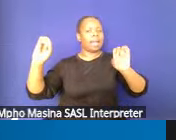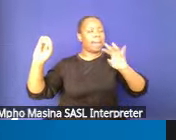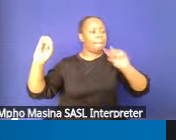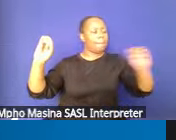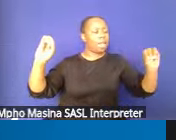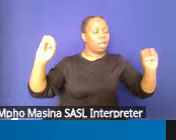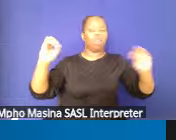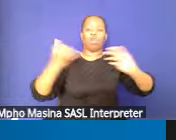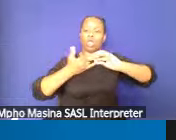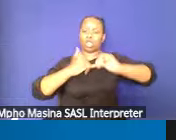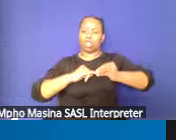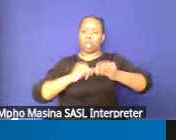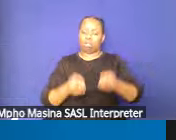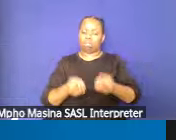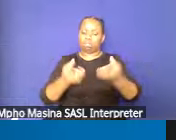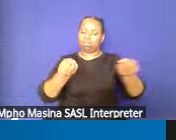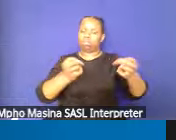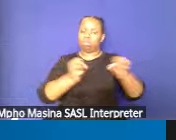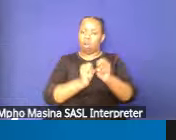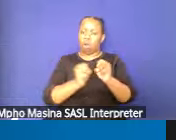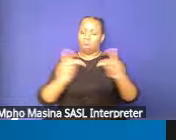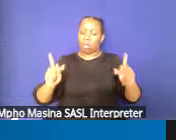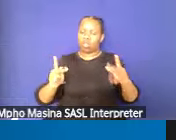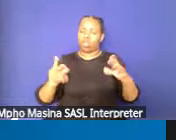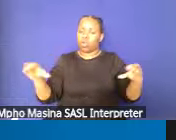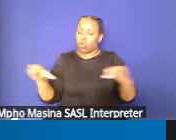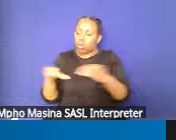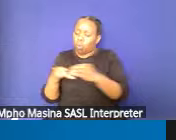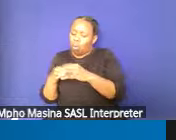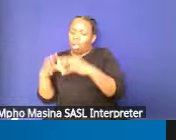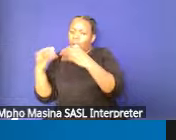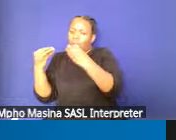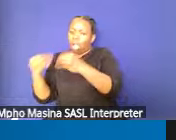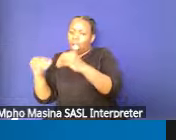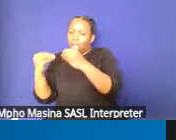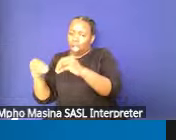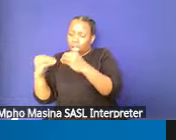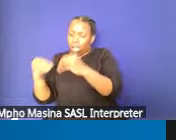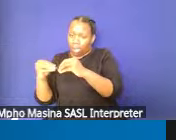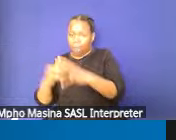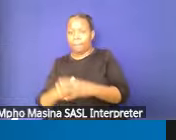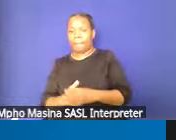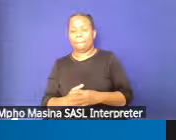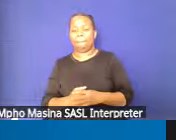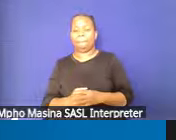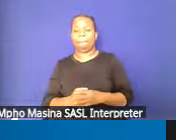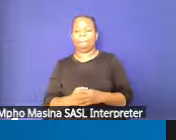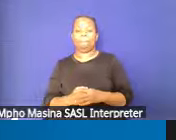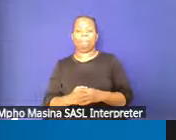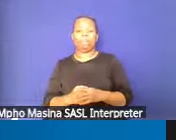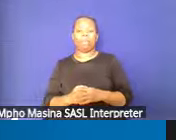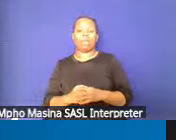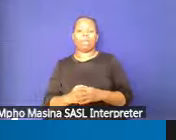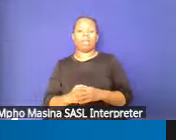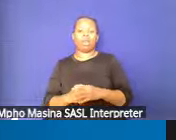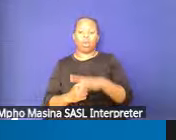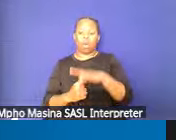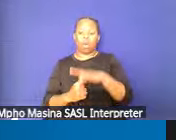give opportunities to small, medium enterprises. Okay. And then we take them